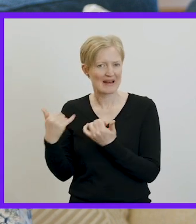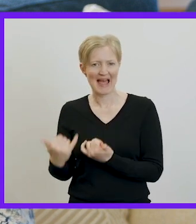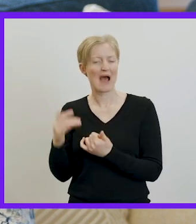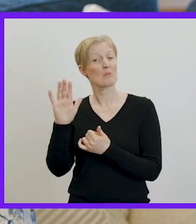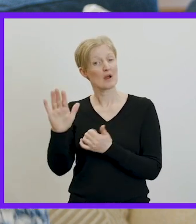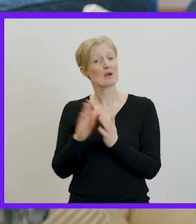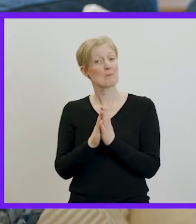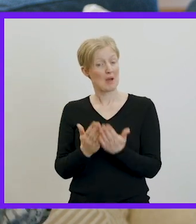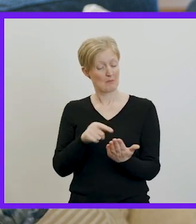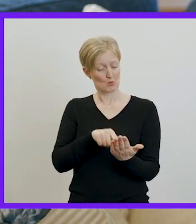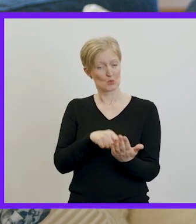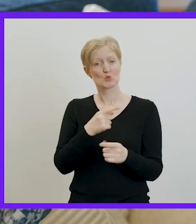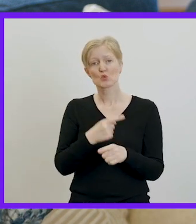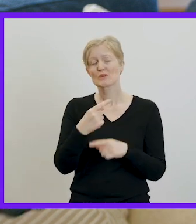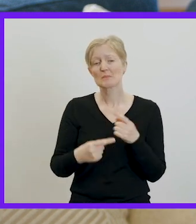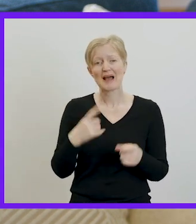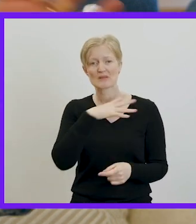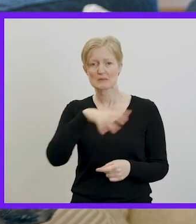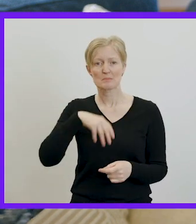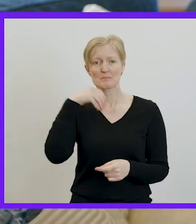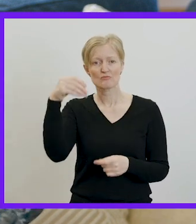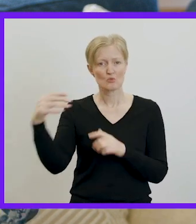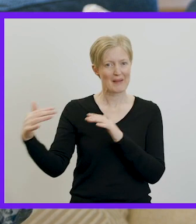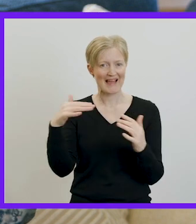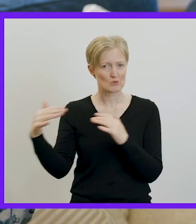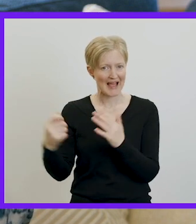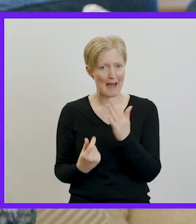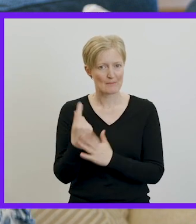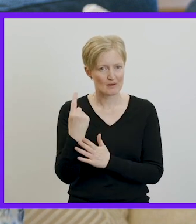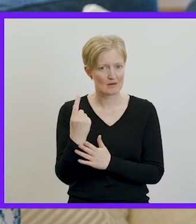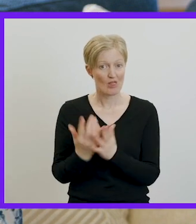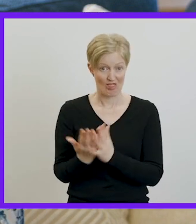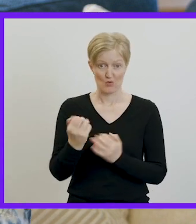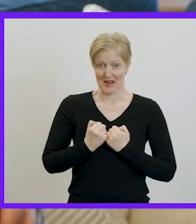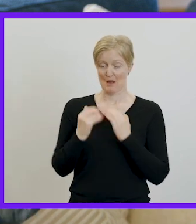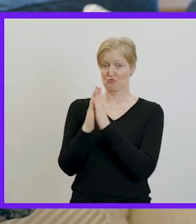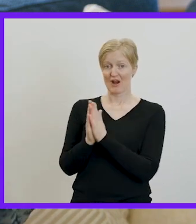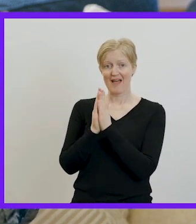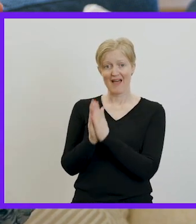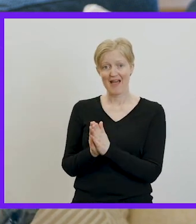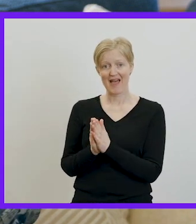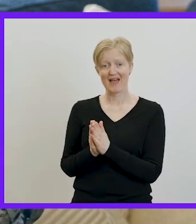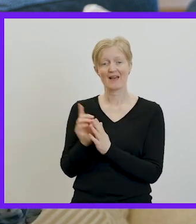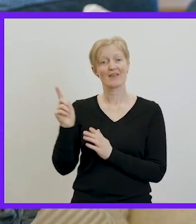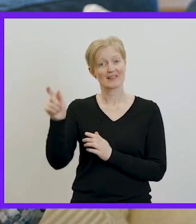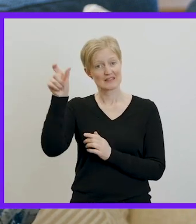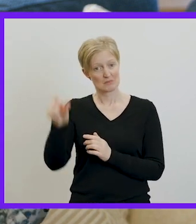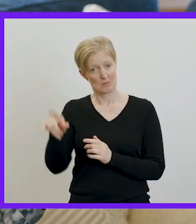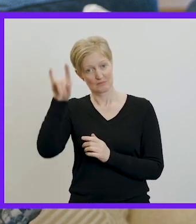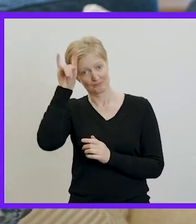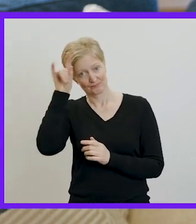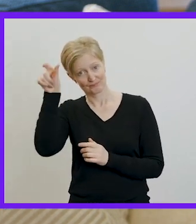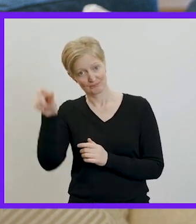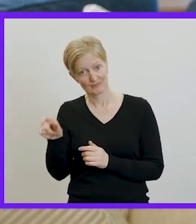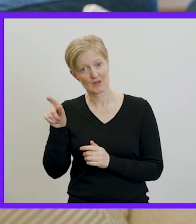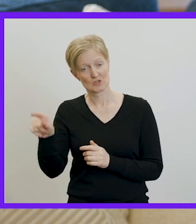powers, but the Bible alludes to the fact that there are spiritual battles that go on when we pray. And this demonic being called the Prince of